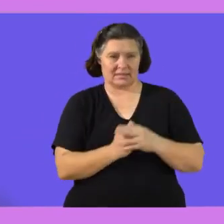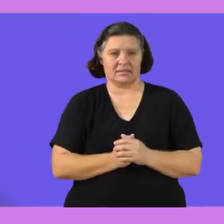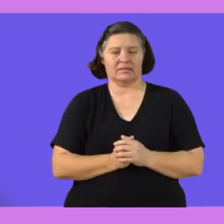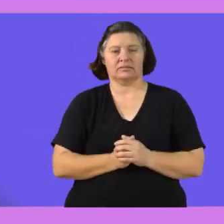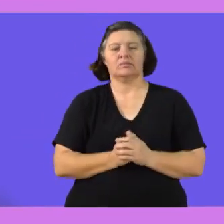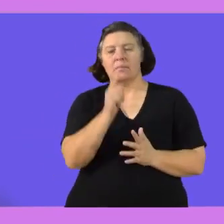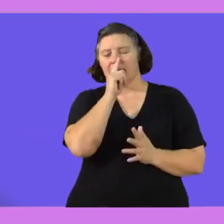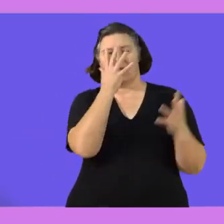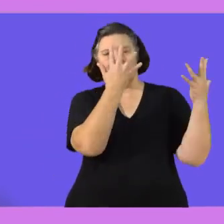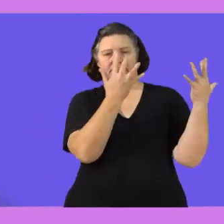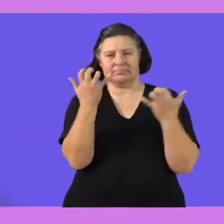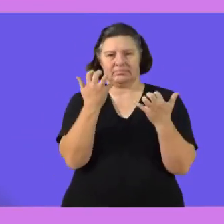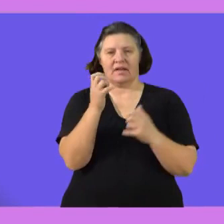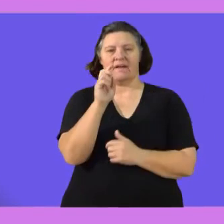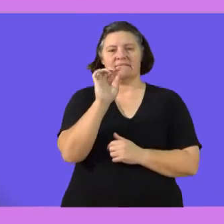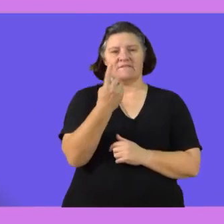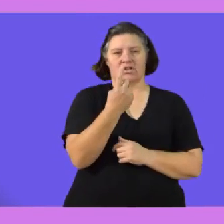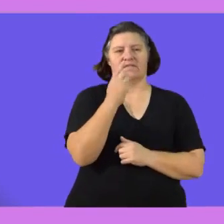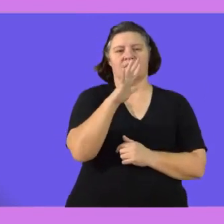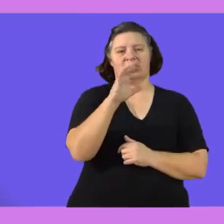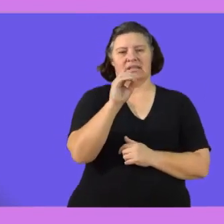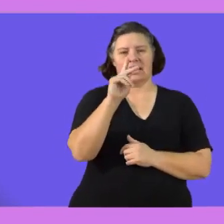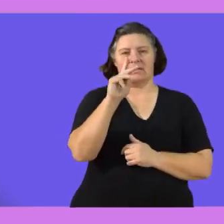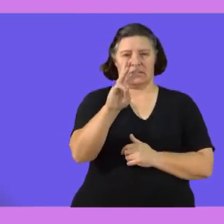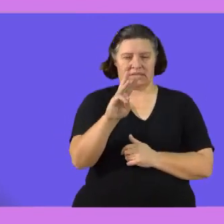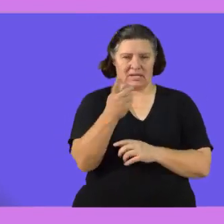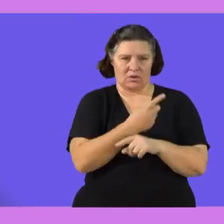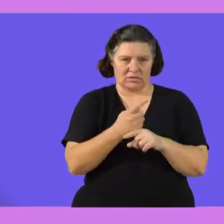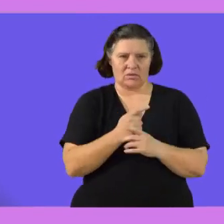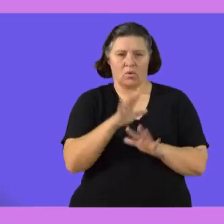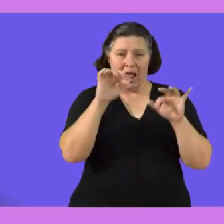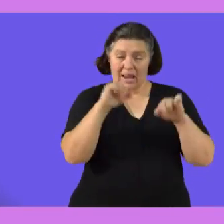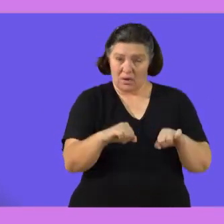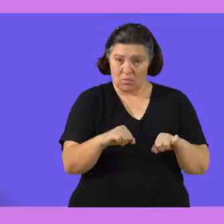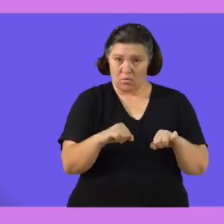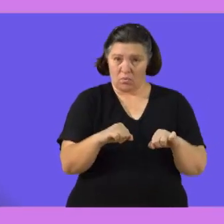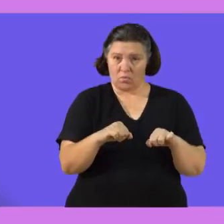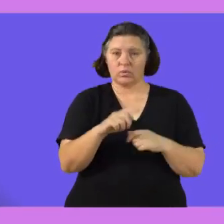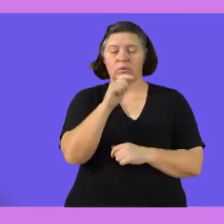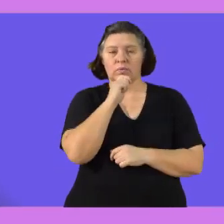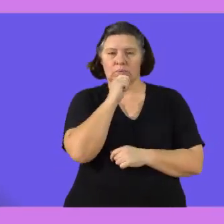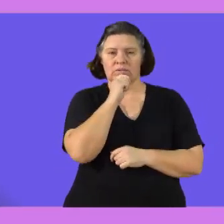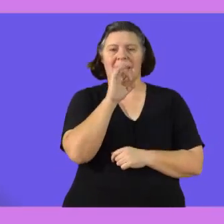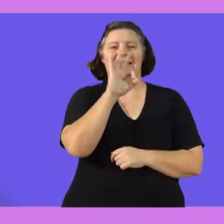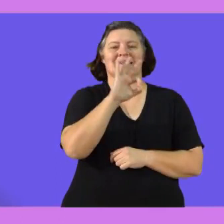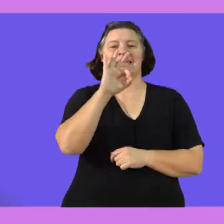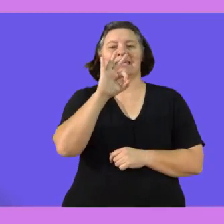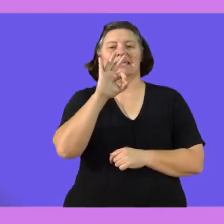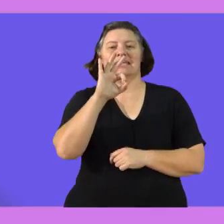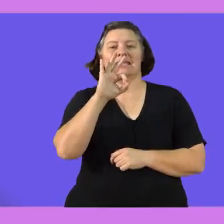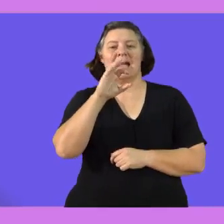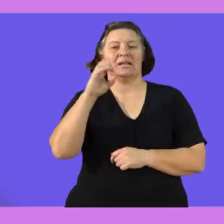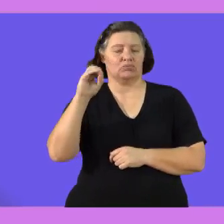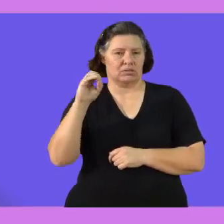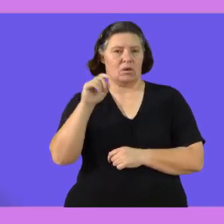already calculated for the first 50 kilowatt hours. So in essence here, you are allowed to use 300 kilowatt hours. How did I get